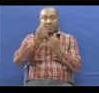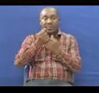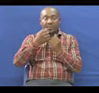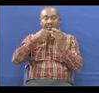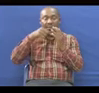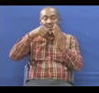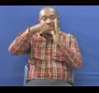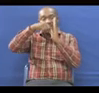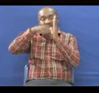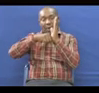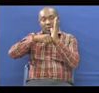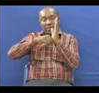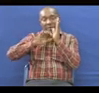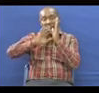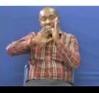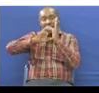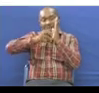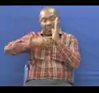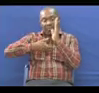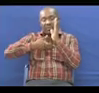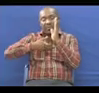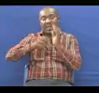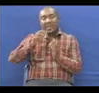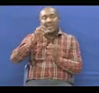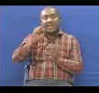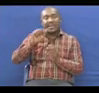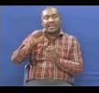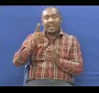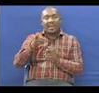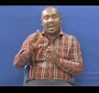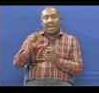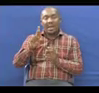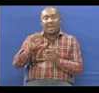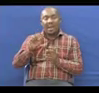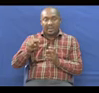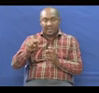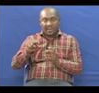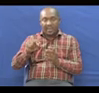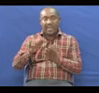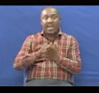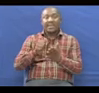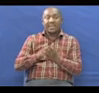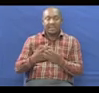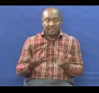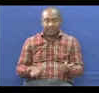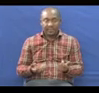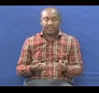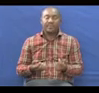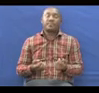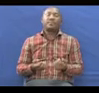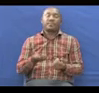of Saharan Desert. My student, as I said, through the population